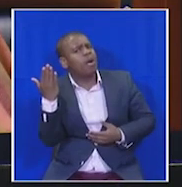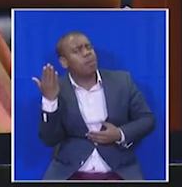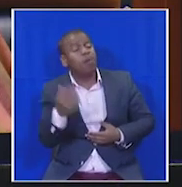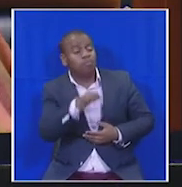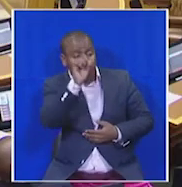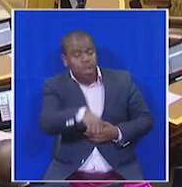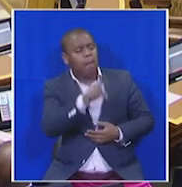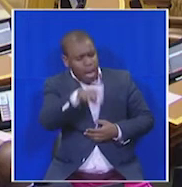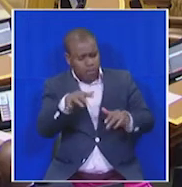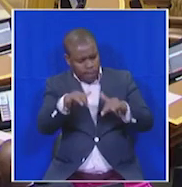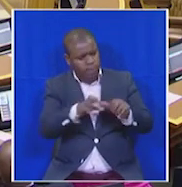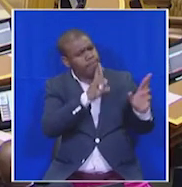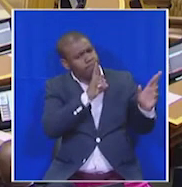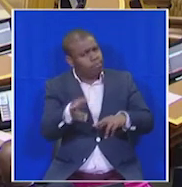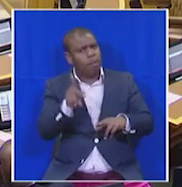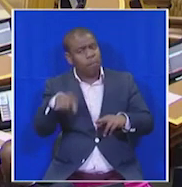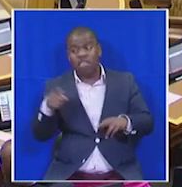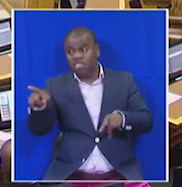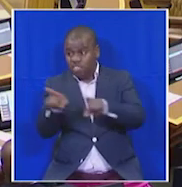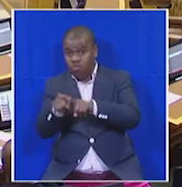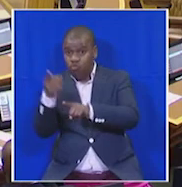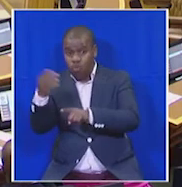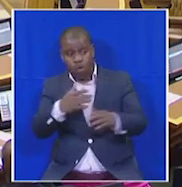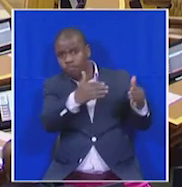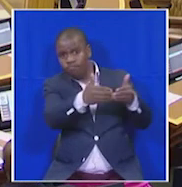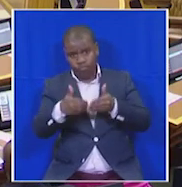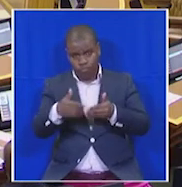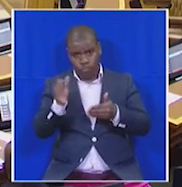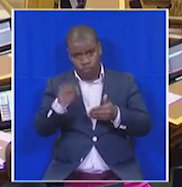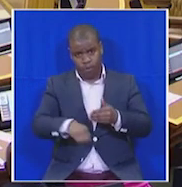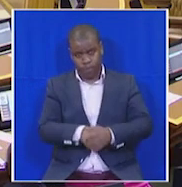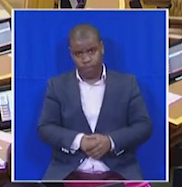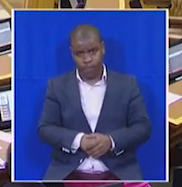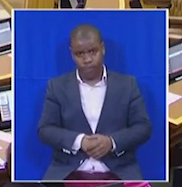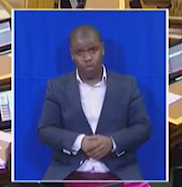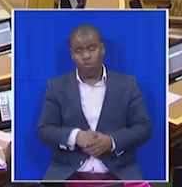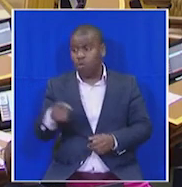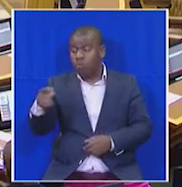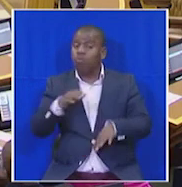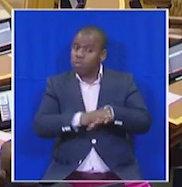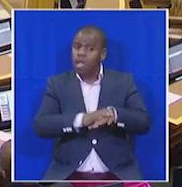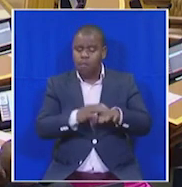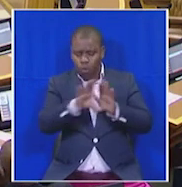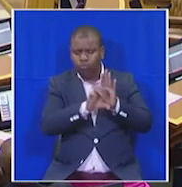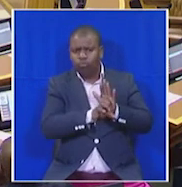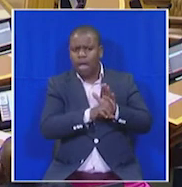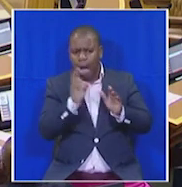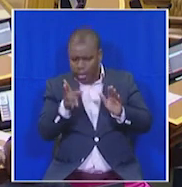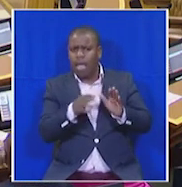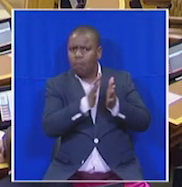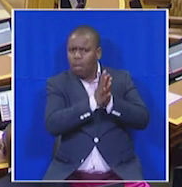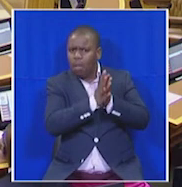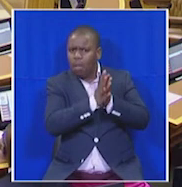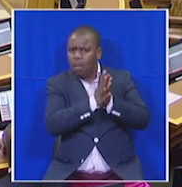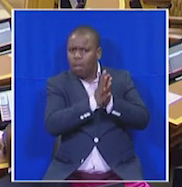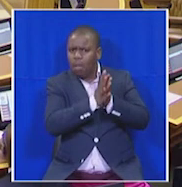to account to this House. You're letting him Thank get you, off. Honorable Steenhuisen, for Are you what trampling? you are You're telling me. trampling the Constitution again. Thank Every you, time you